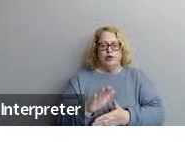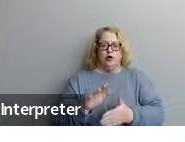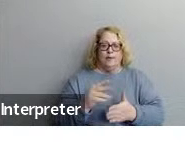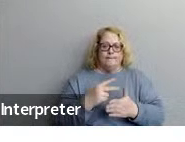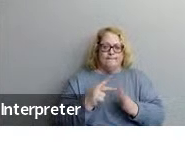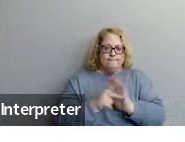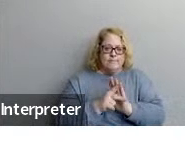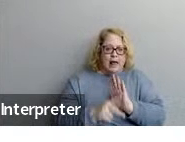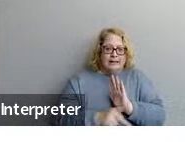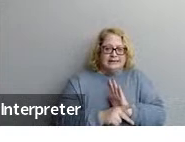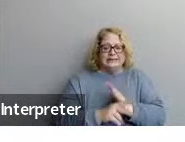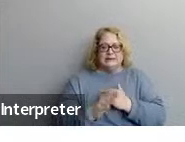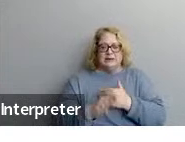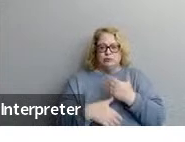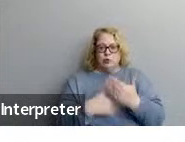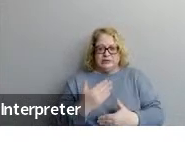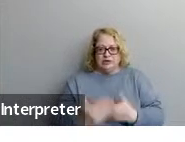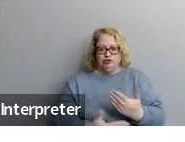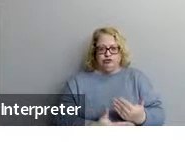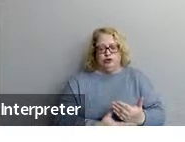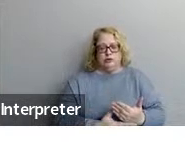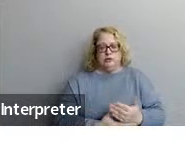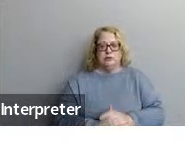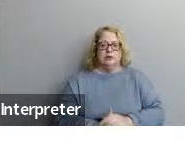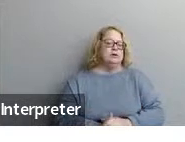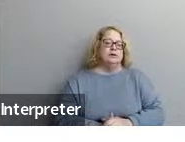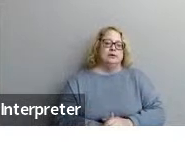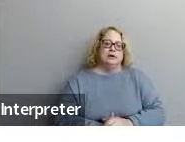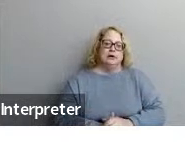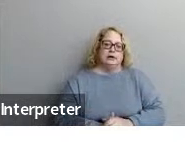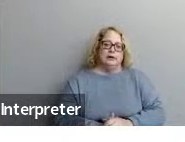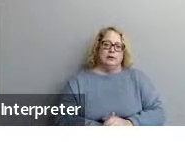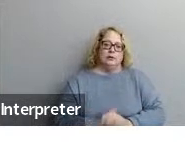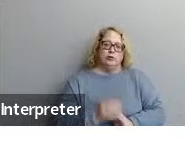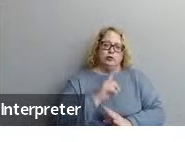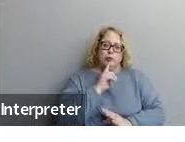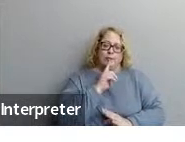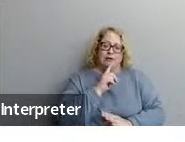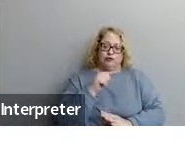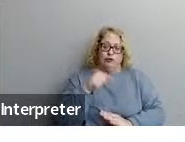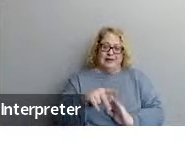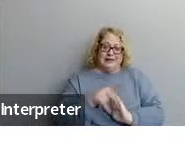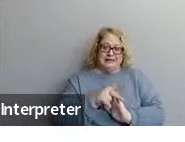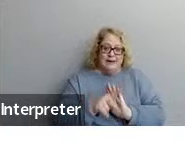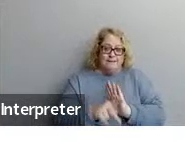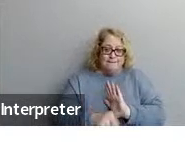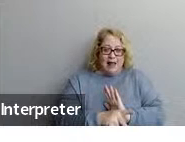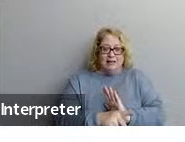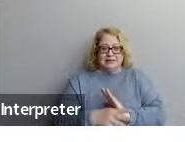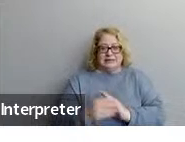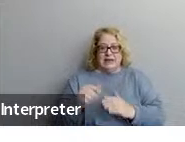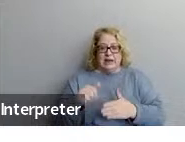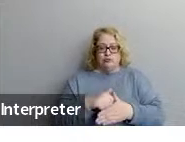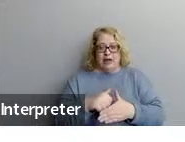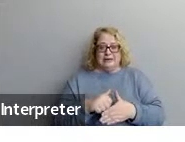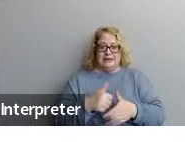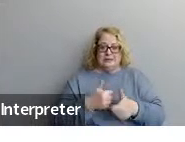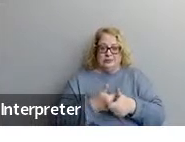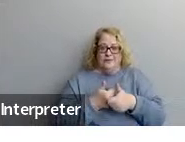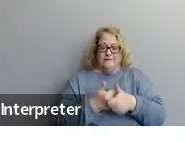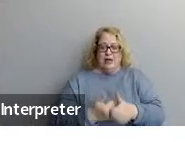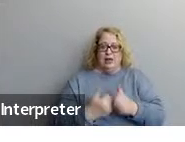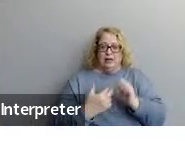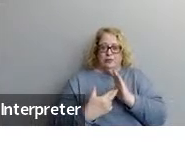their policies, and their procedures, and to ensure that these policies and practices are in compliance